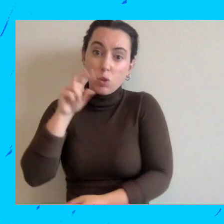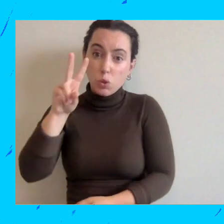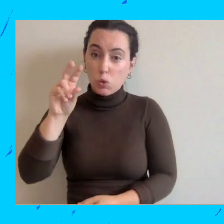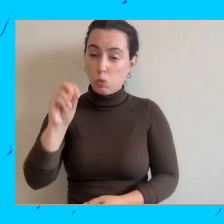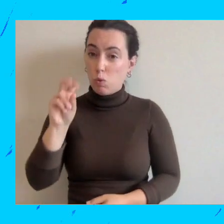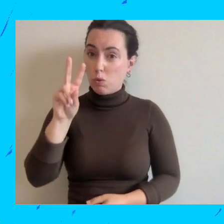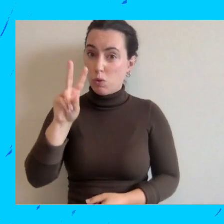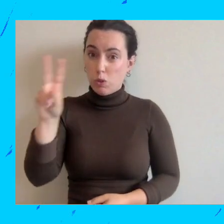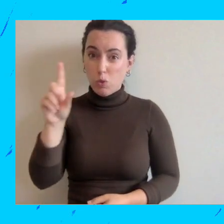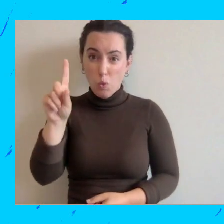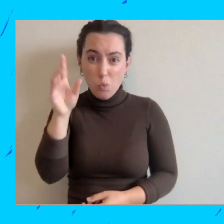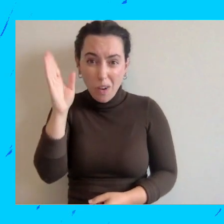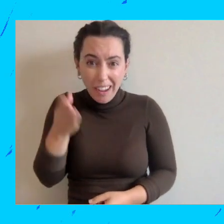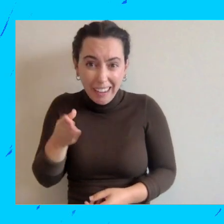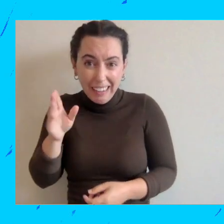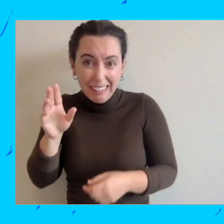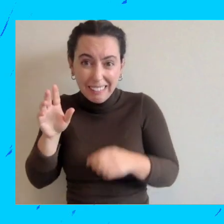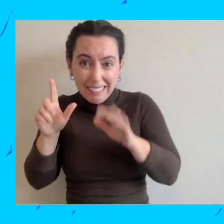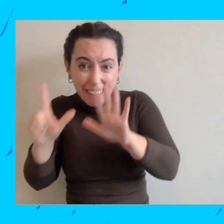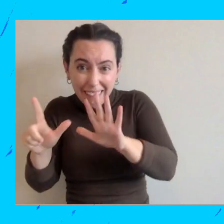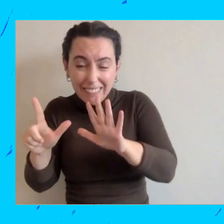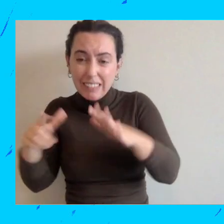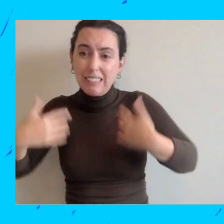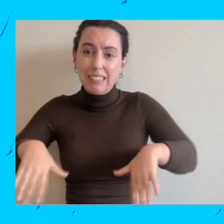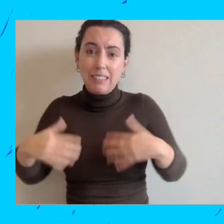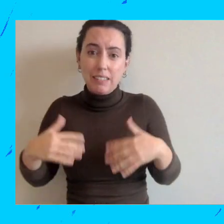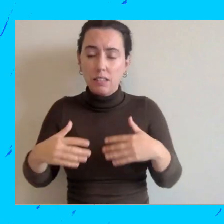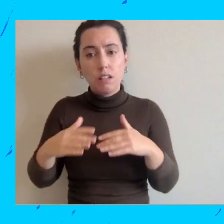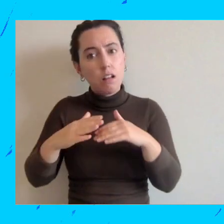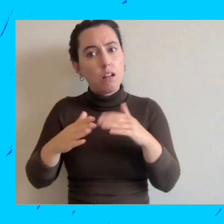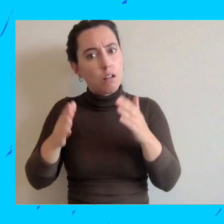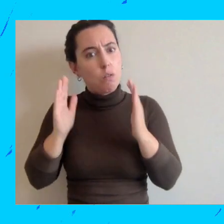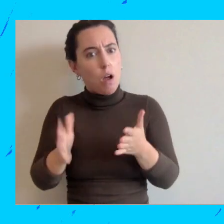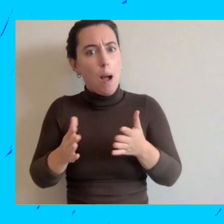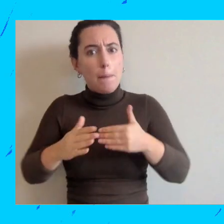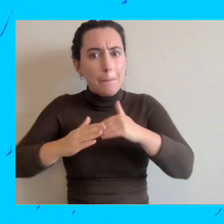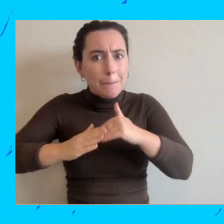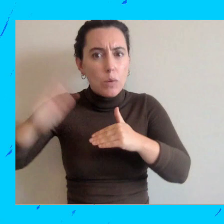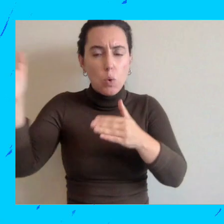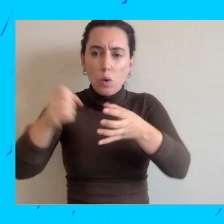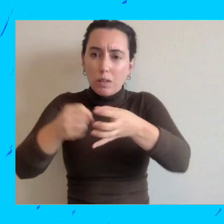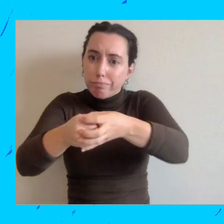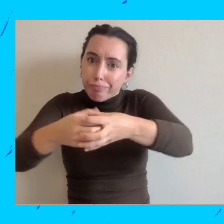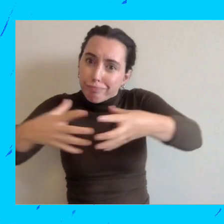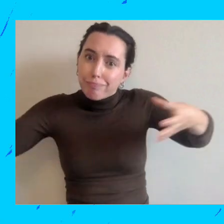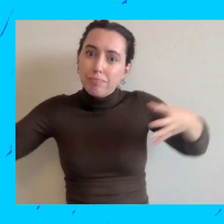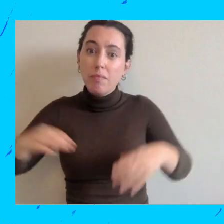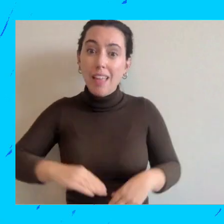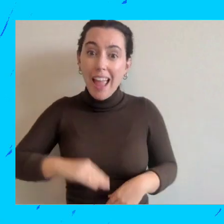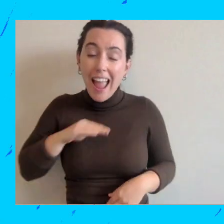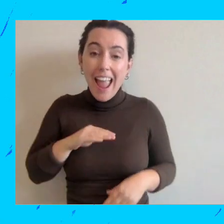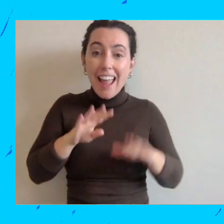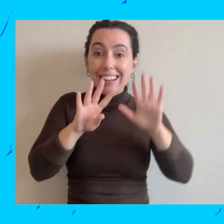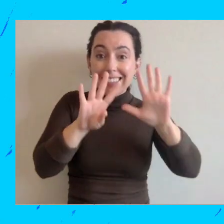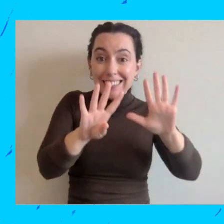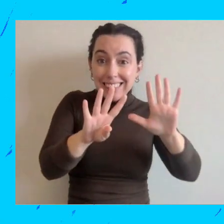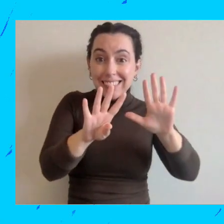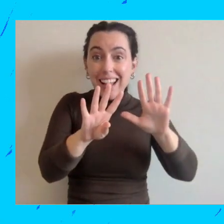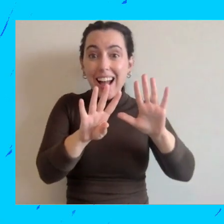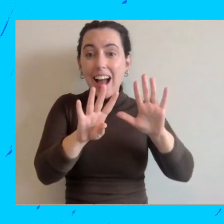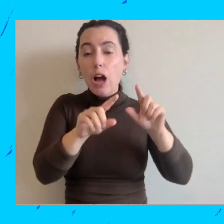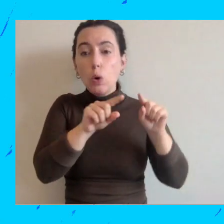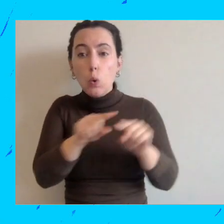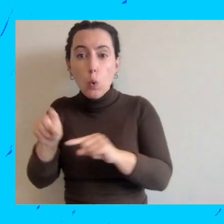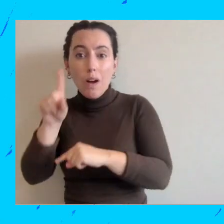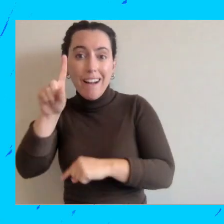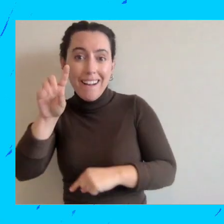2022. HPV vaccine is best taken when you are an adolescent between 9 to 14 years of age. So I would urge you to take agency of